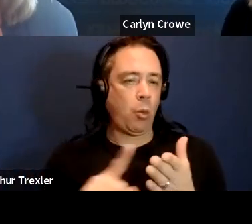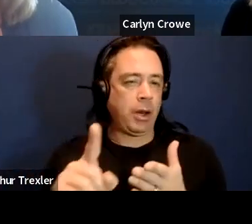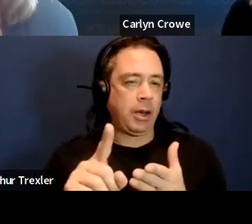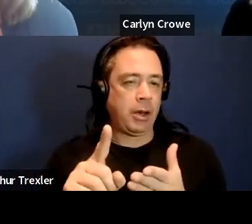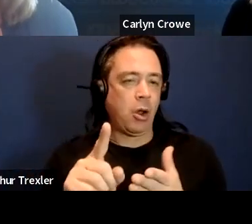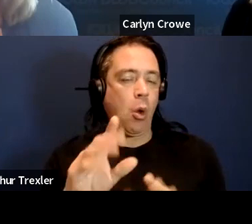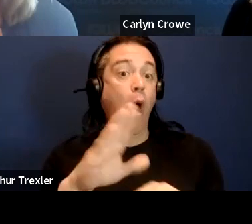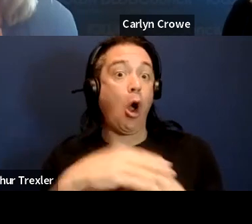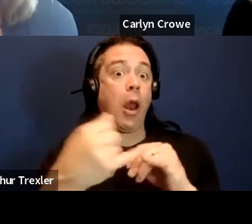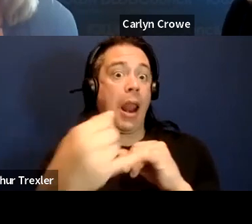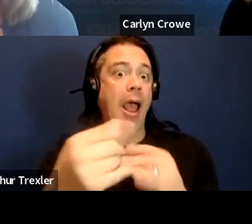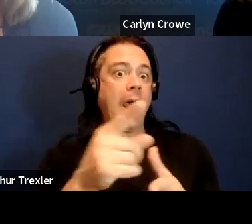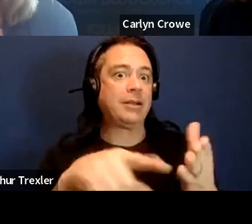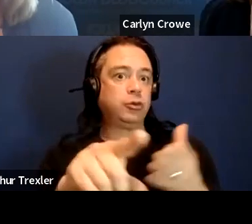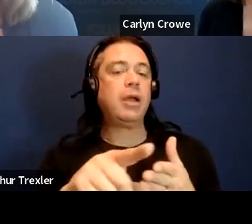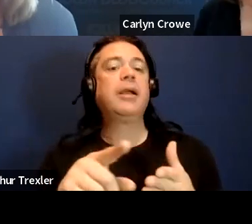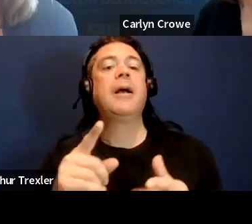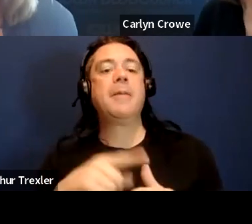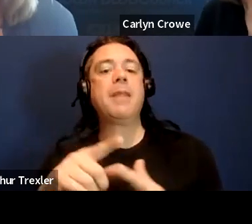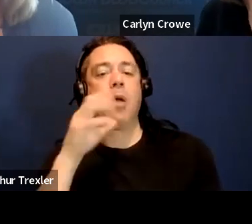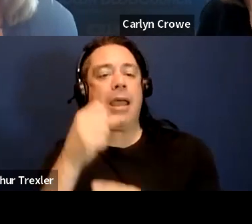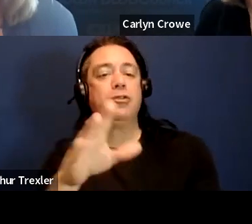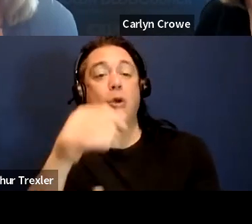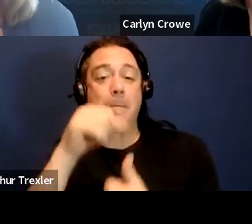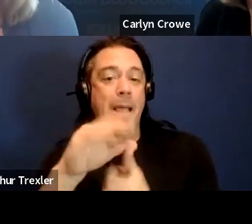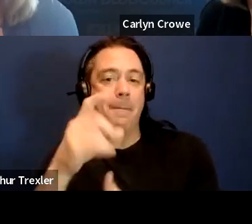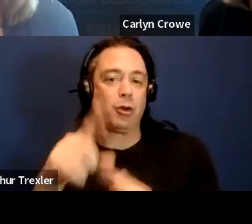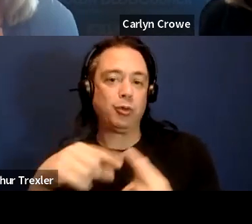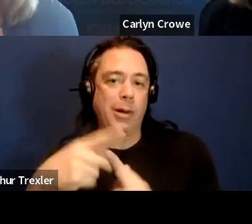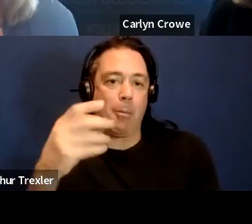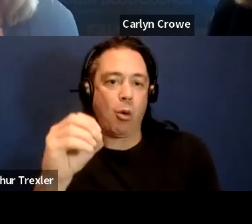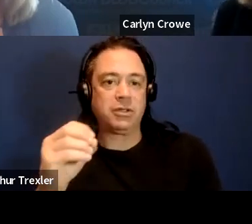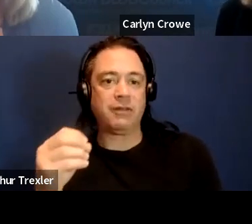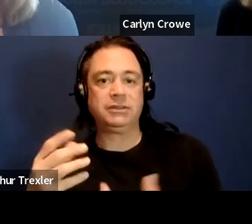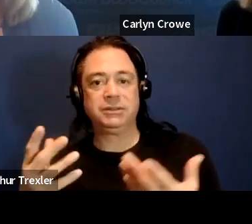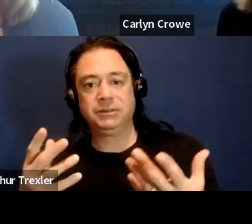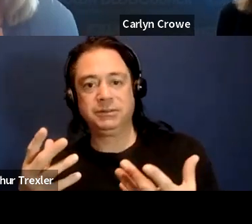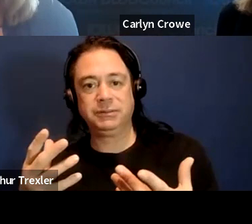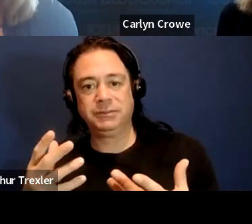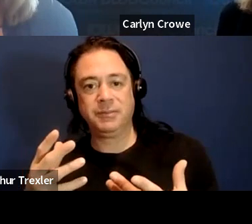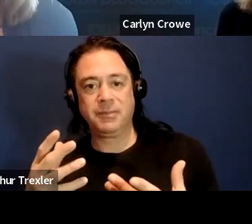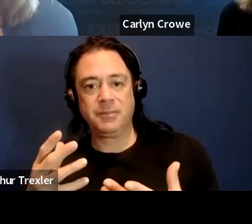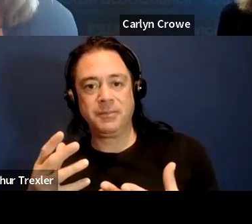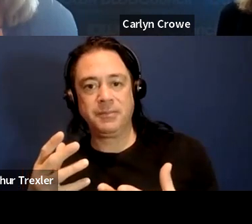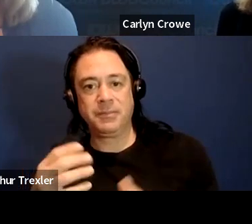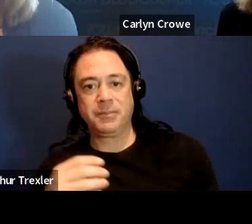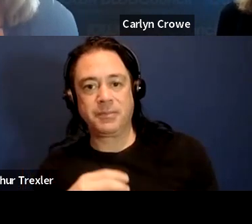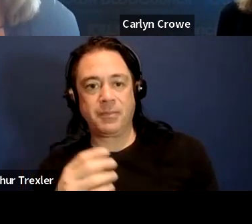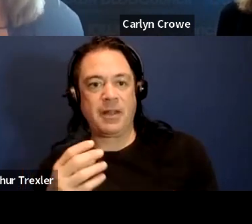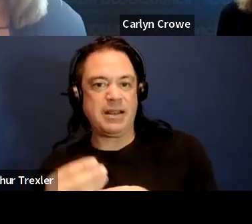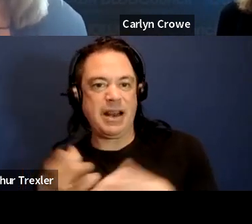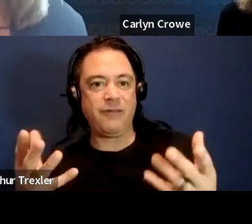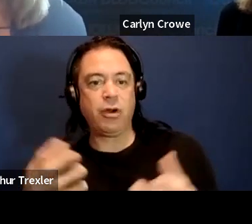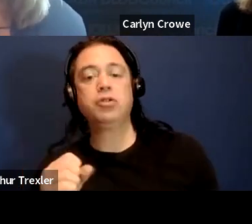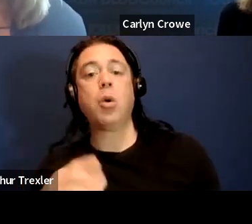be online next week, but won't hit your mailboxes till whenever the post office gets that delivery done.